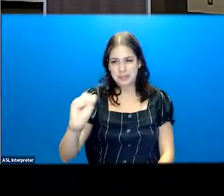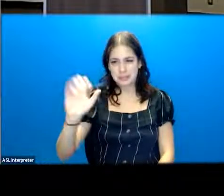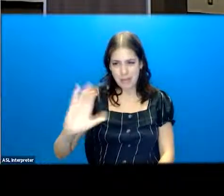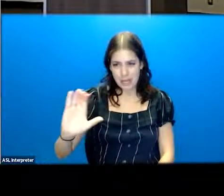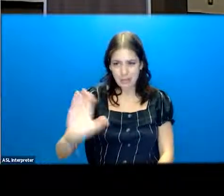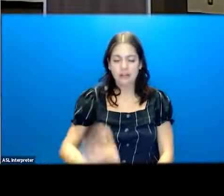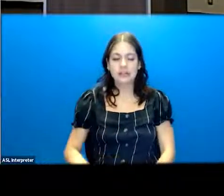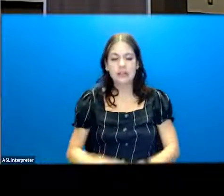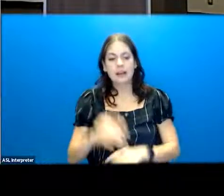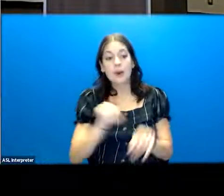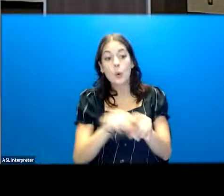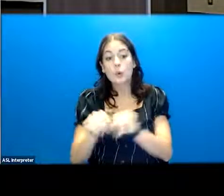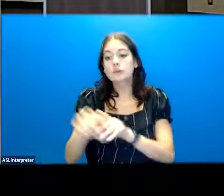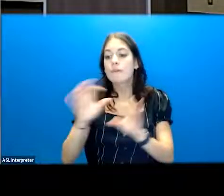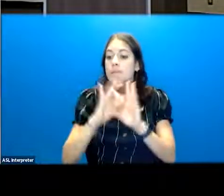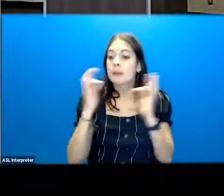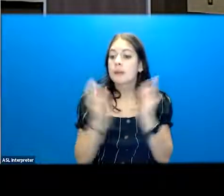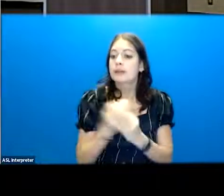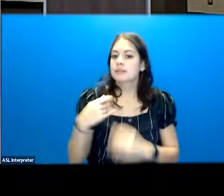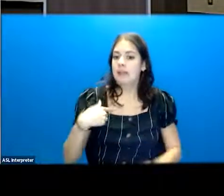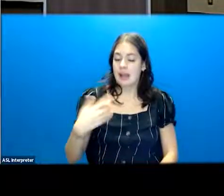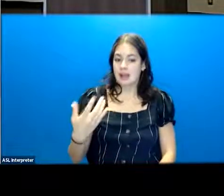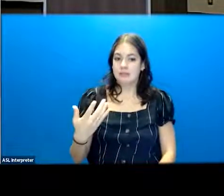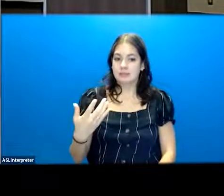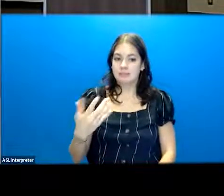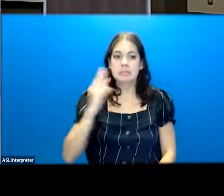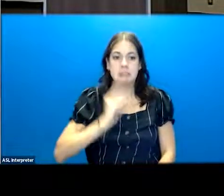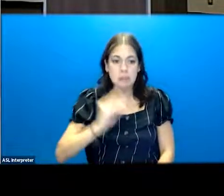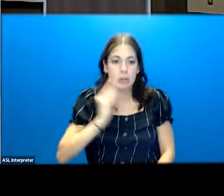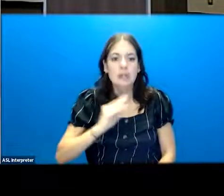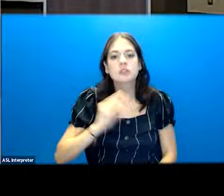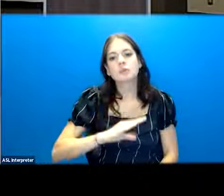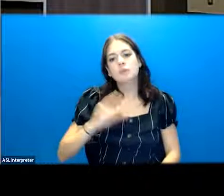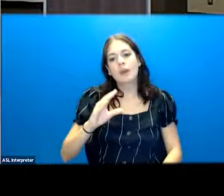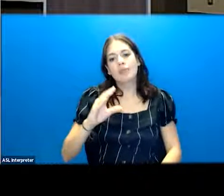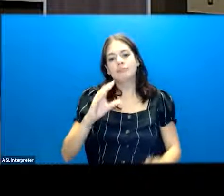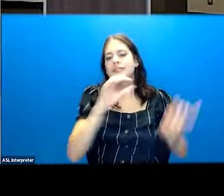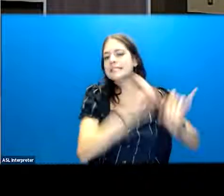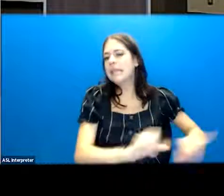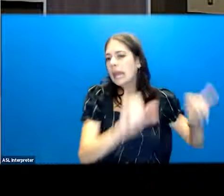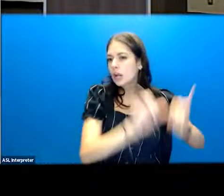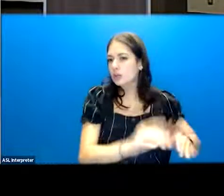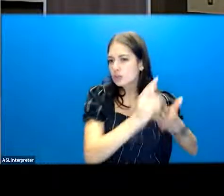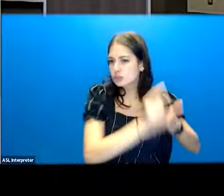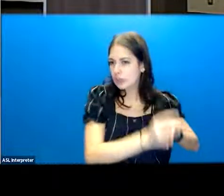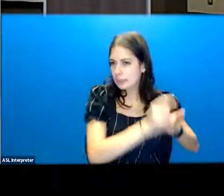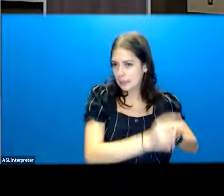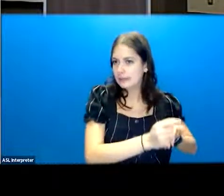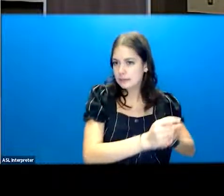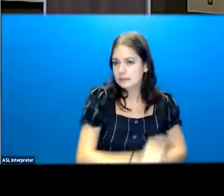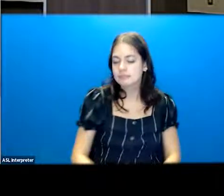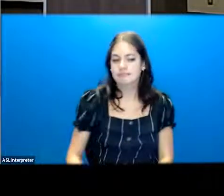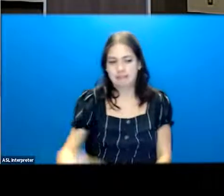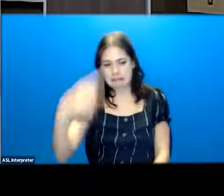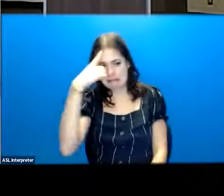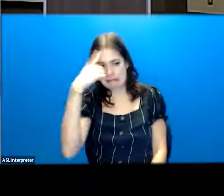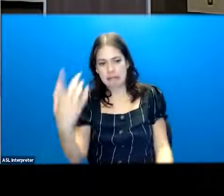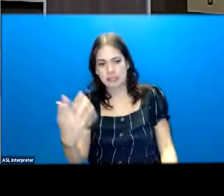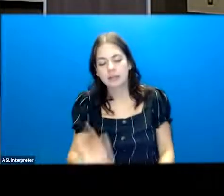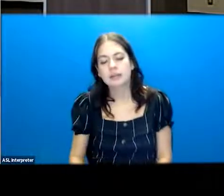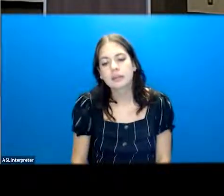care and also family members that had an experience with standard treatment. And I think